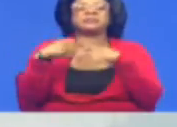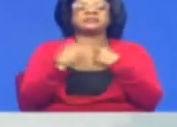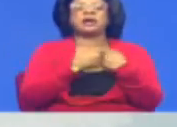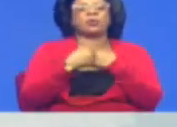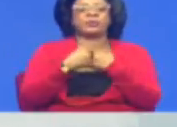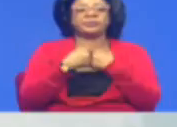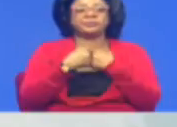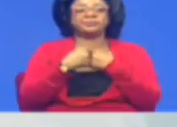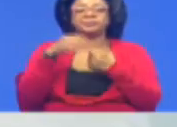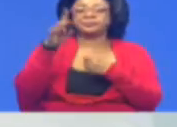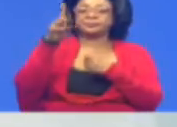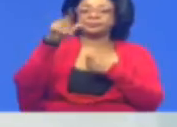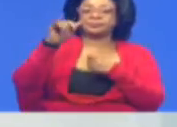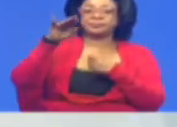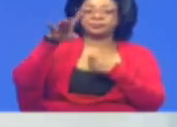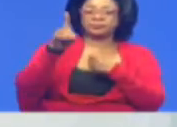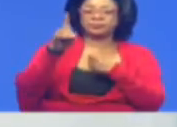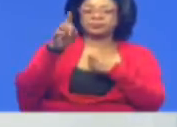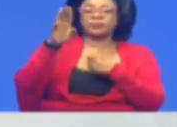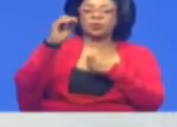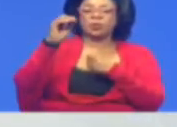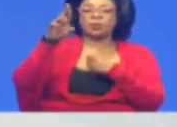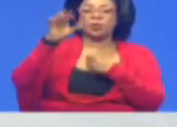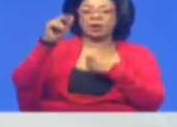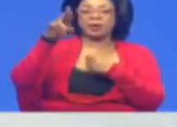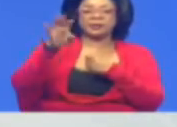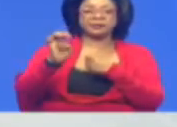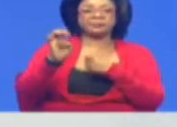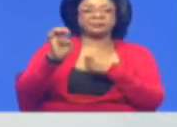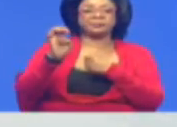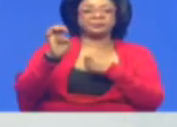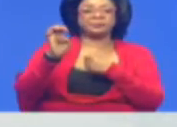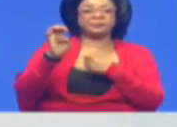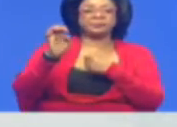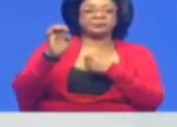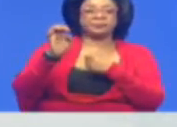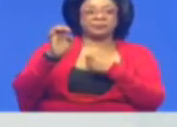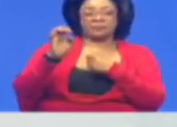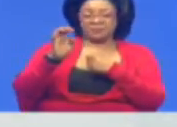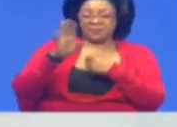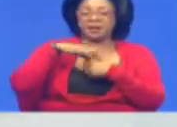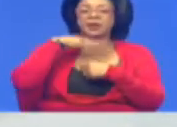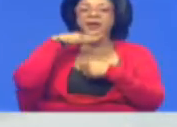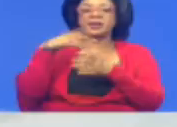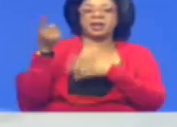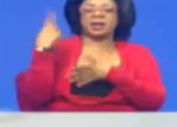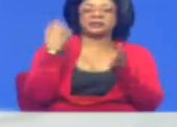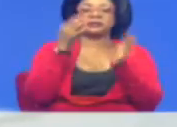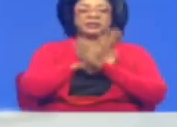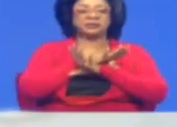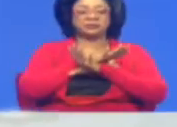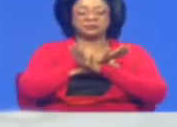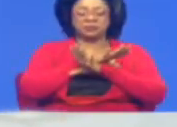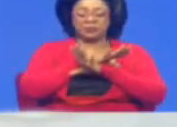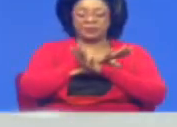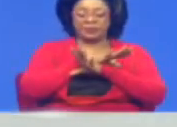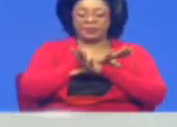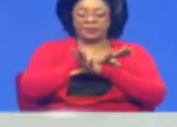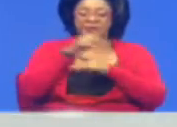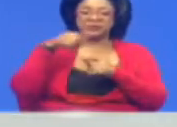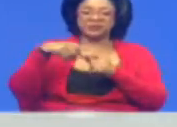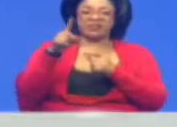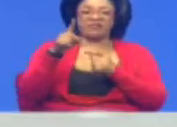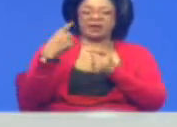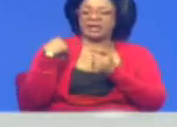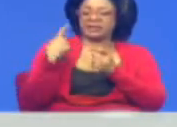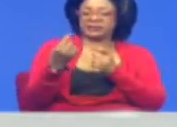David Makori Orare is a clinician who took his last breath last night. He becomes the latest healthcare